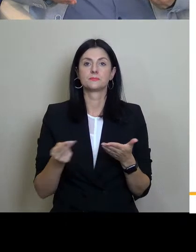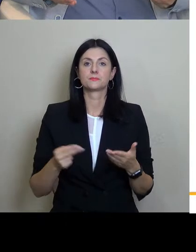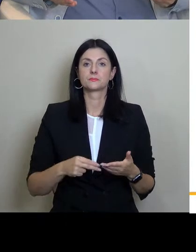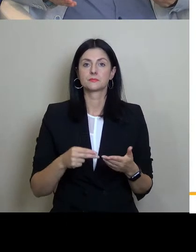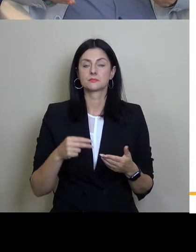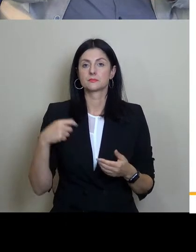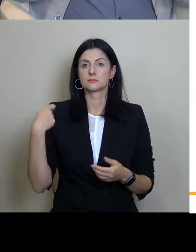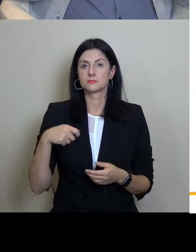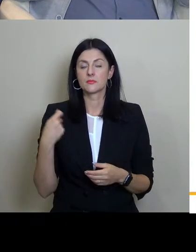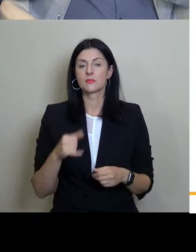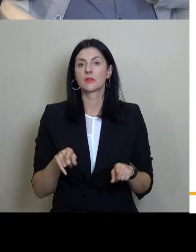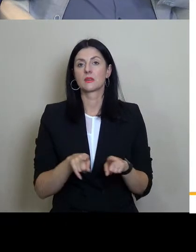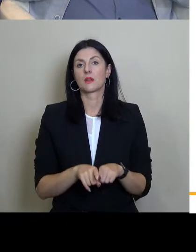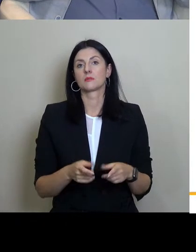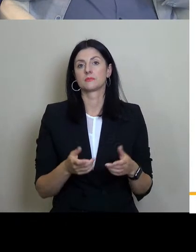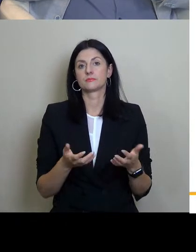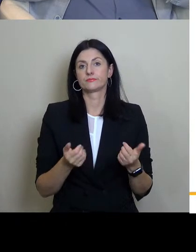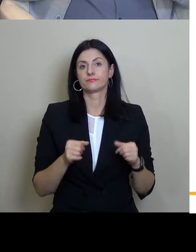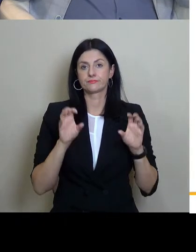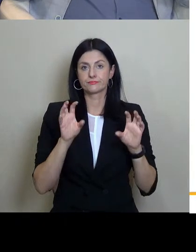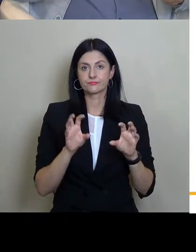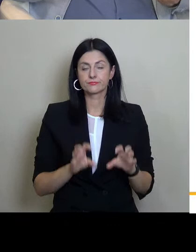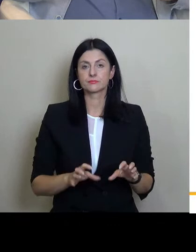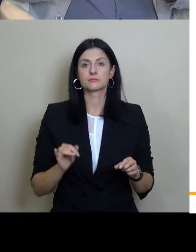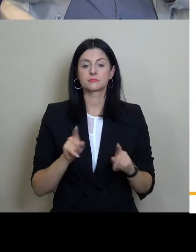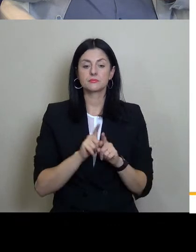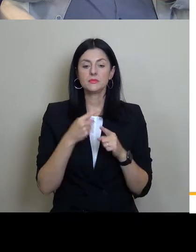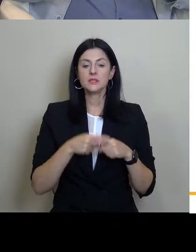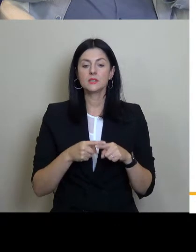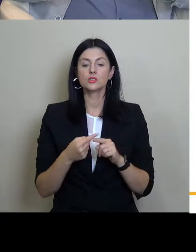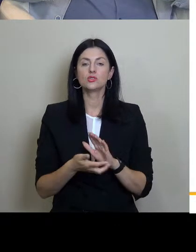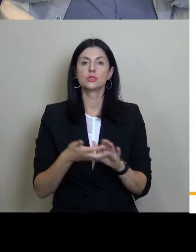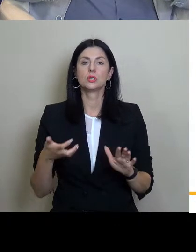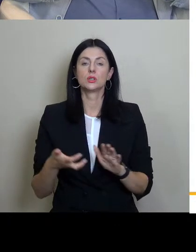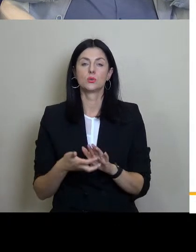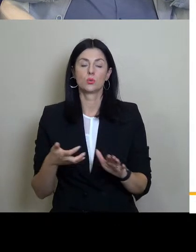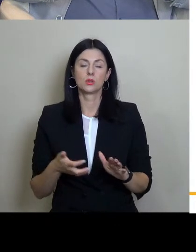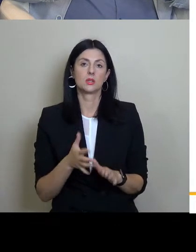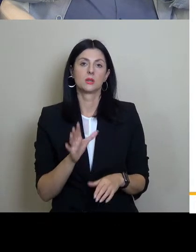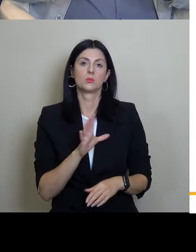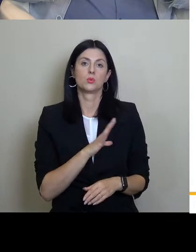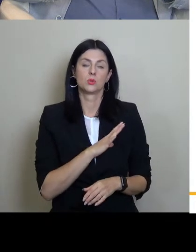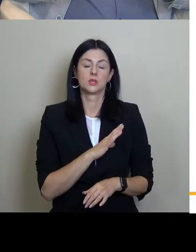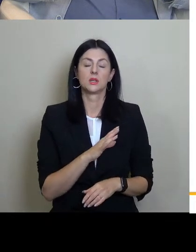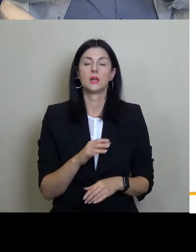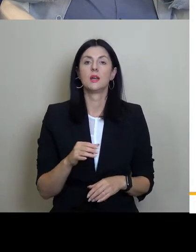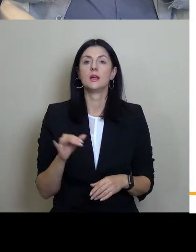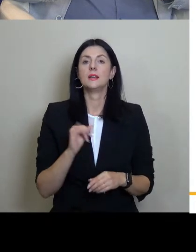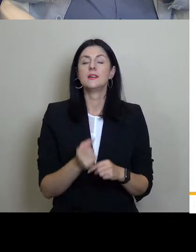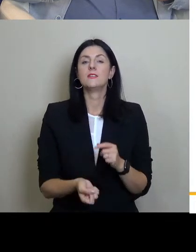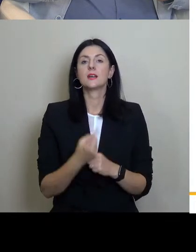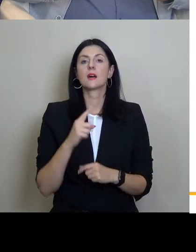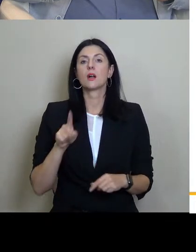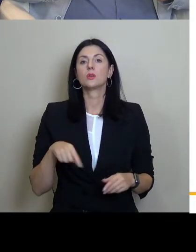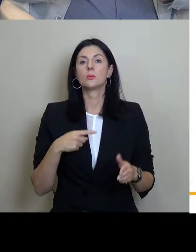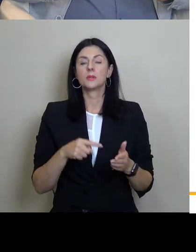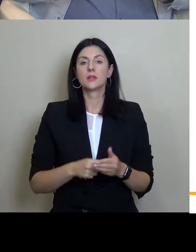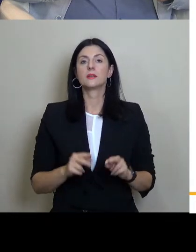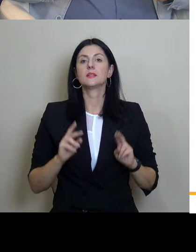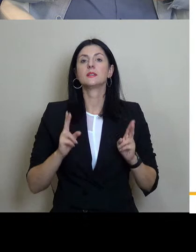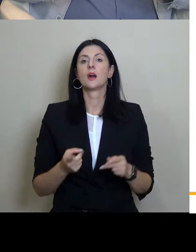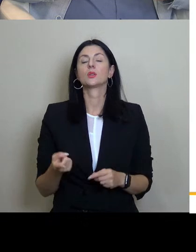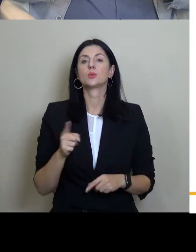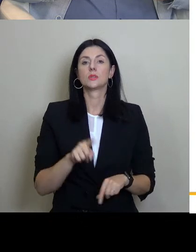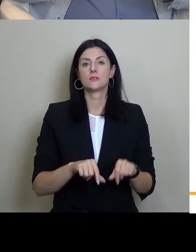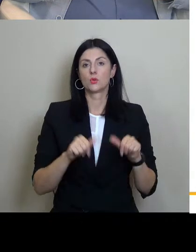mistake of the legal department, but anyway, so the law was signed by the president the way as it is, and the question therefore